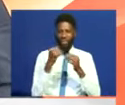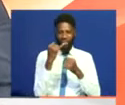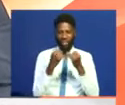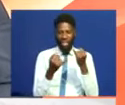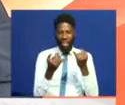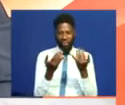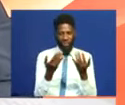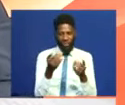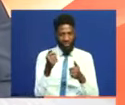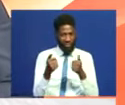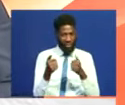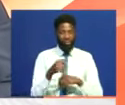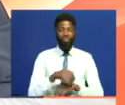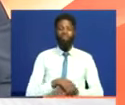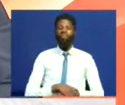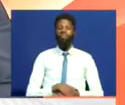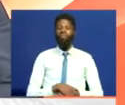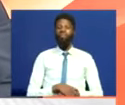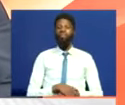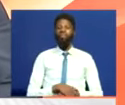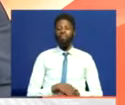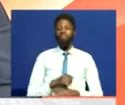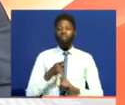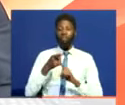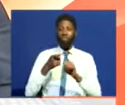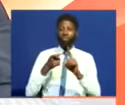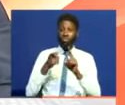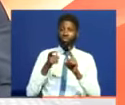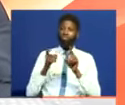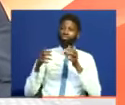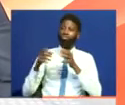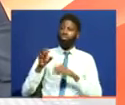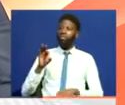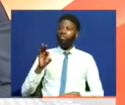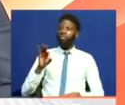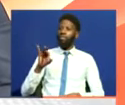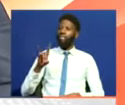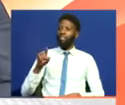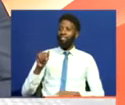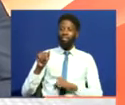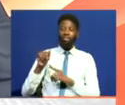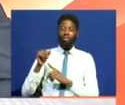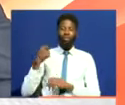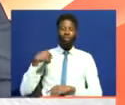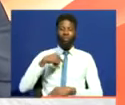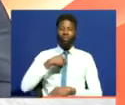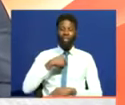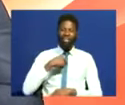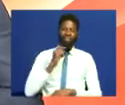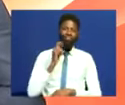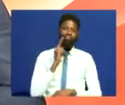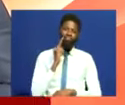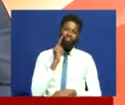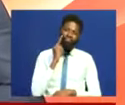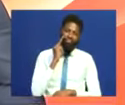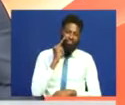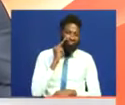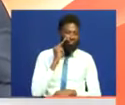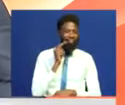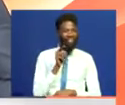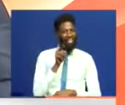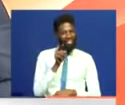from the standpoint of the Federation of Women Lawyers, this is what we battle every day. This is what we wake up to battle every